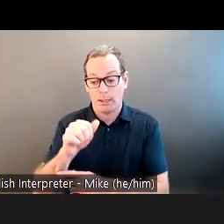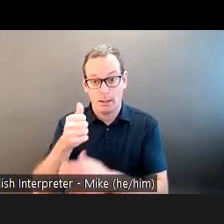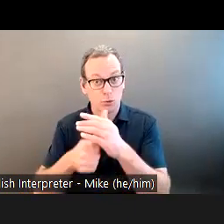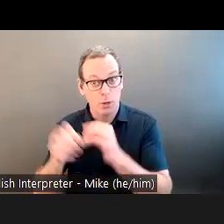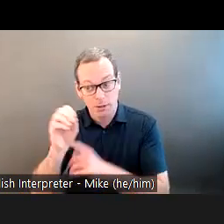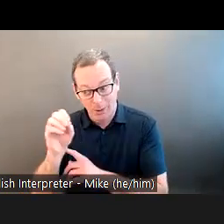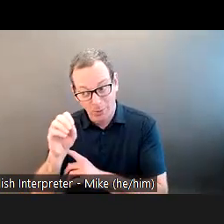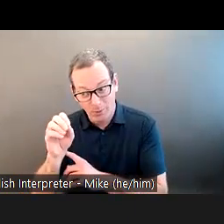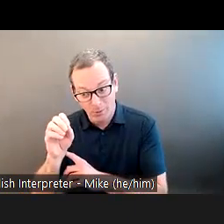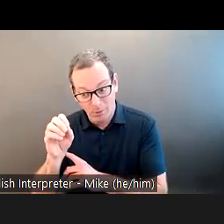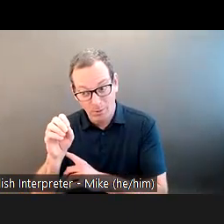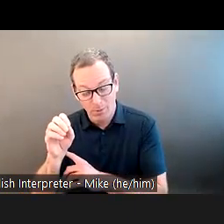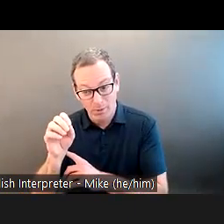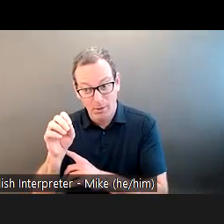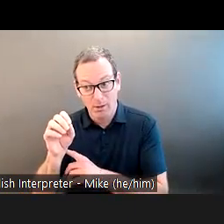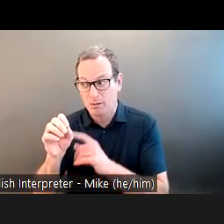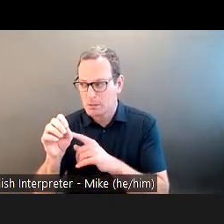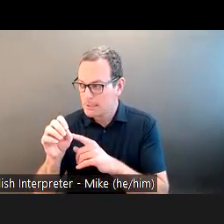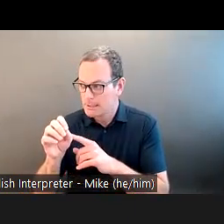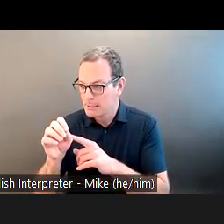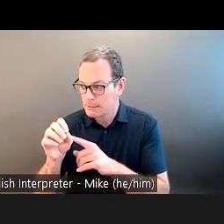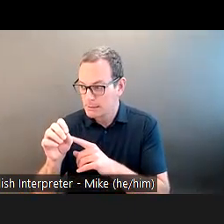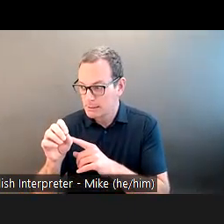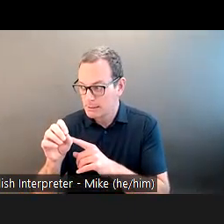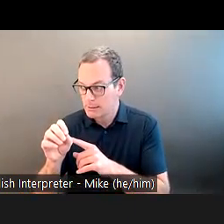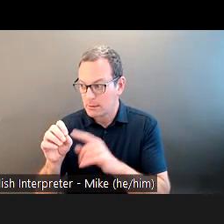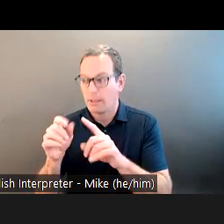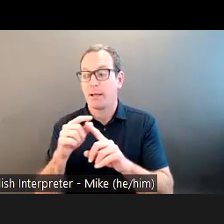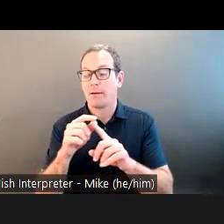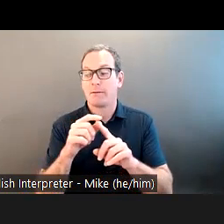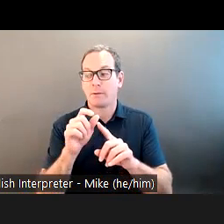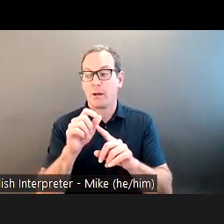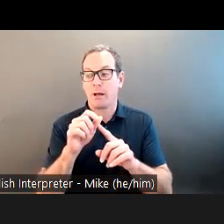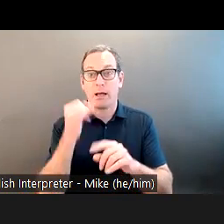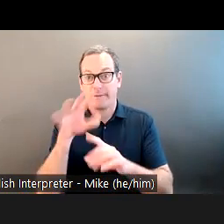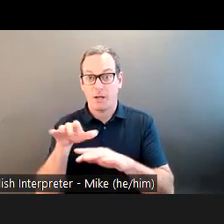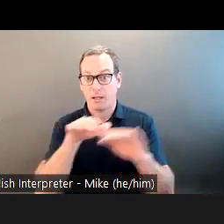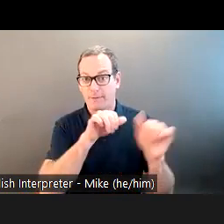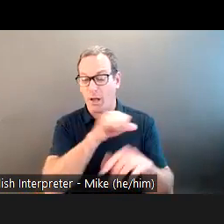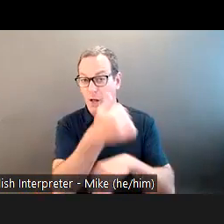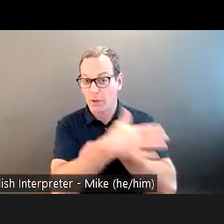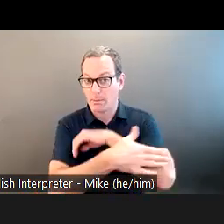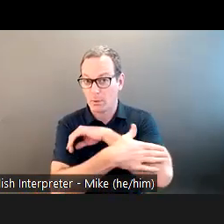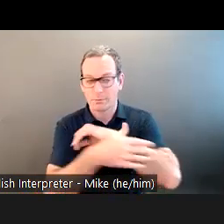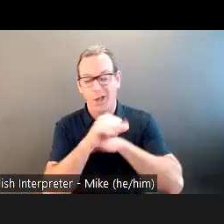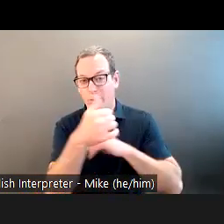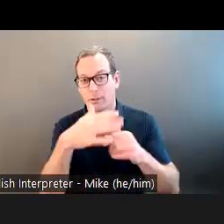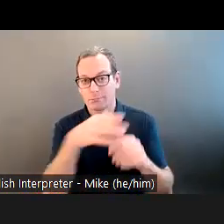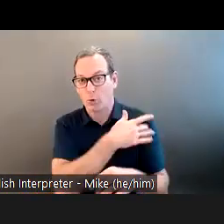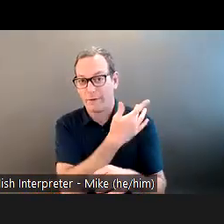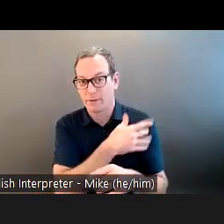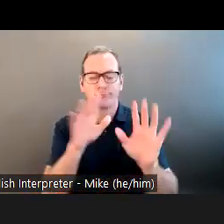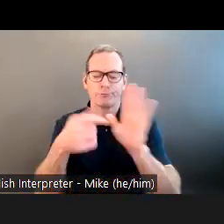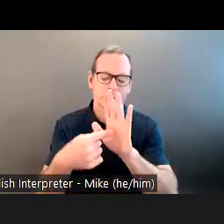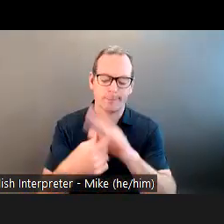Yes, okay, so I just wanted to double check. So both directions, as long as it meets the requirements of the new place. So put this in easier terms. If you